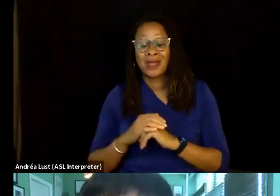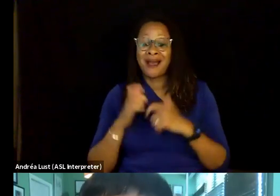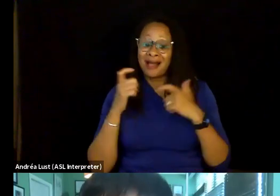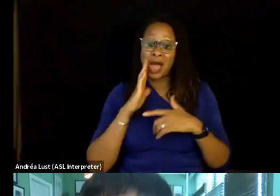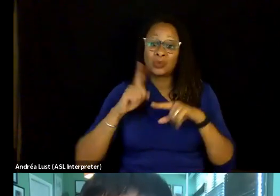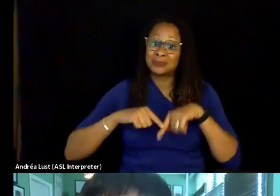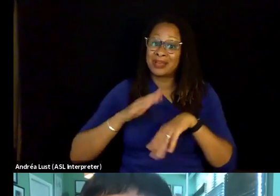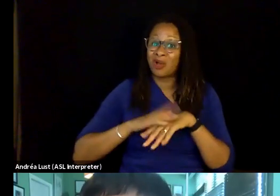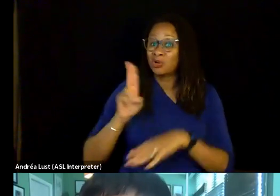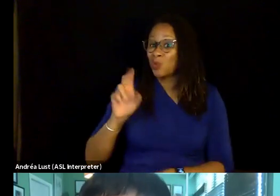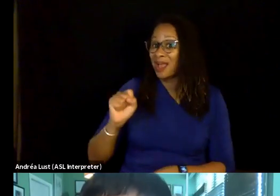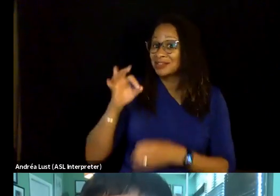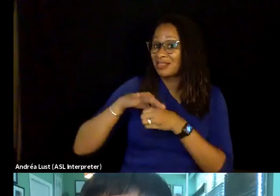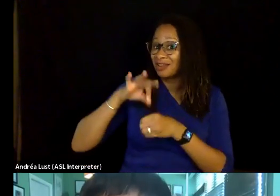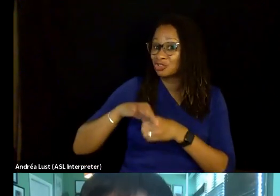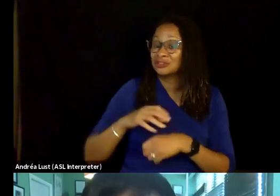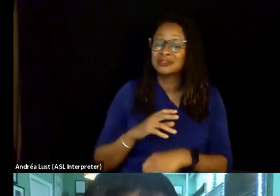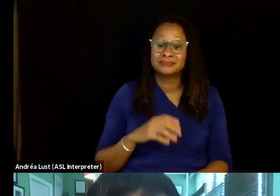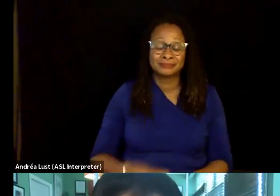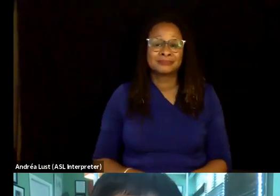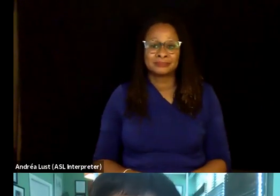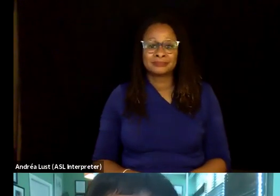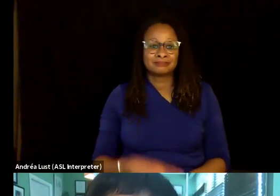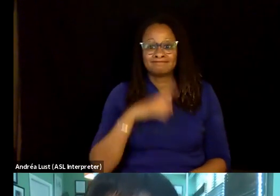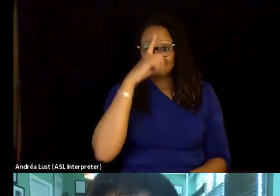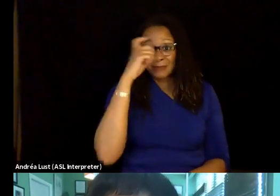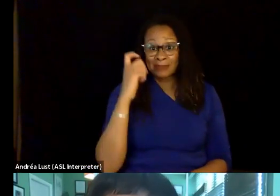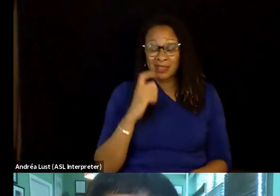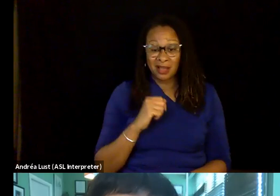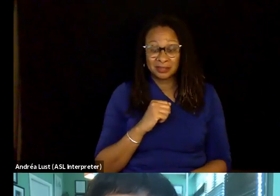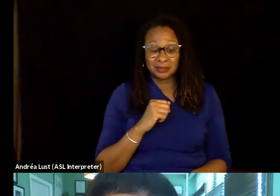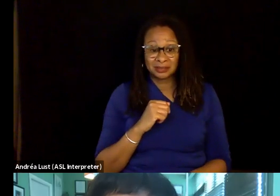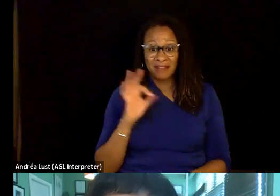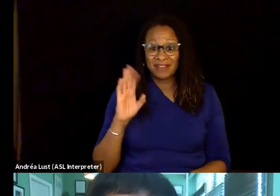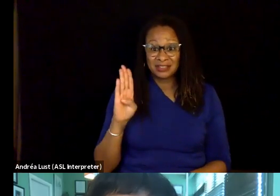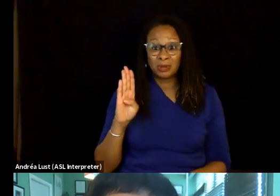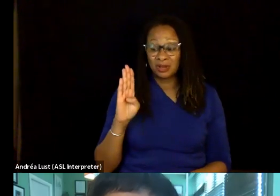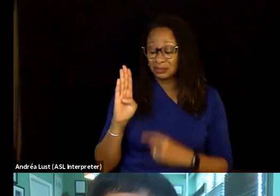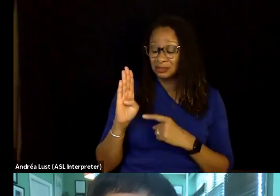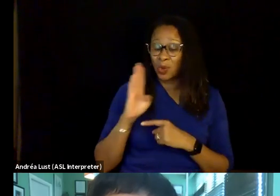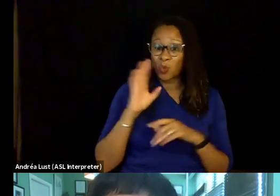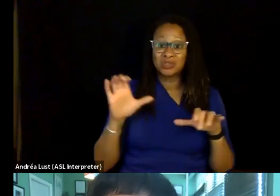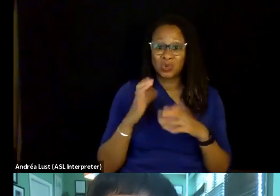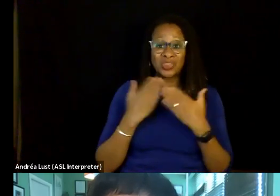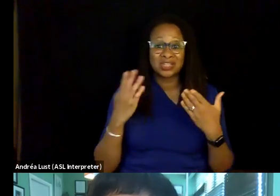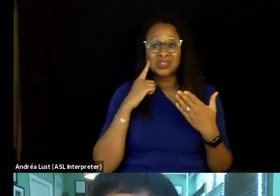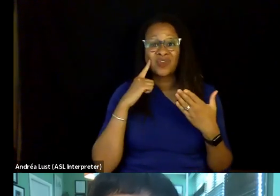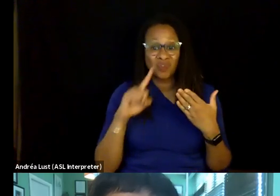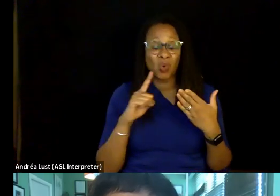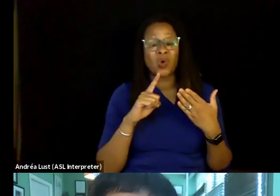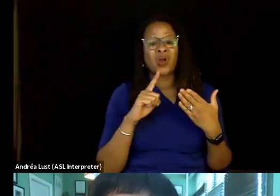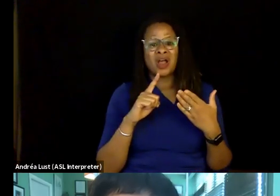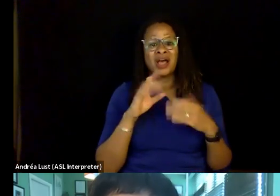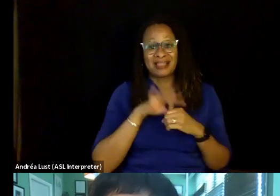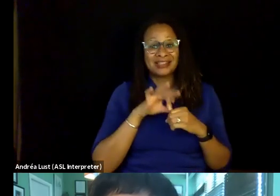US elections. Because look, Facebook will do things for the US elections that it's not